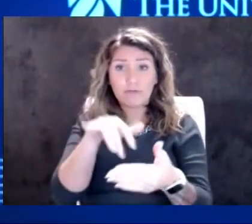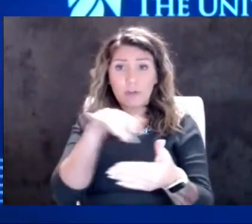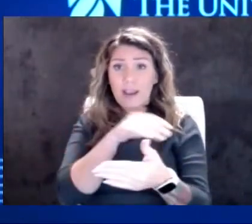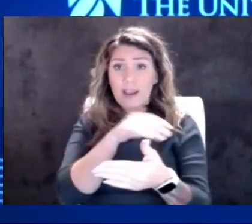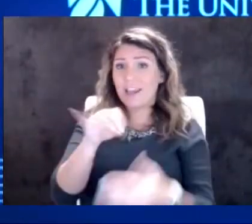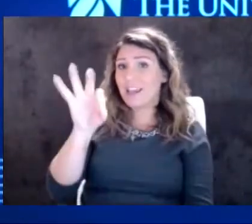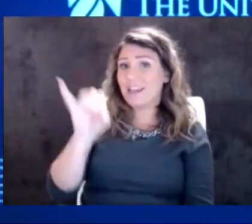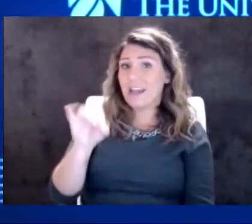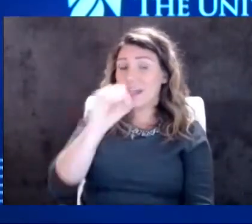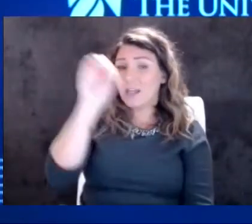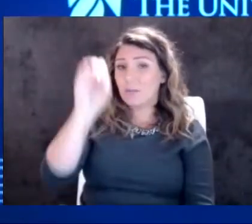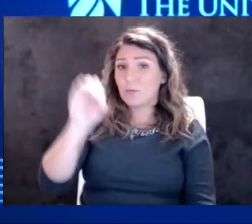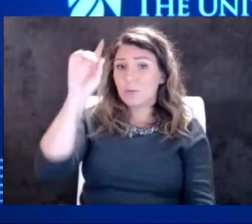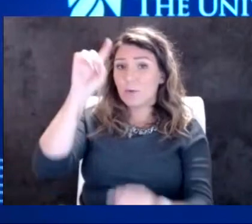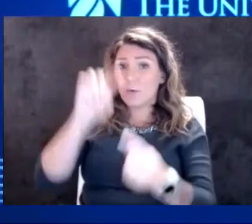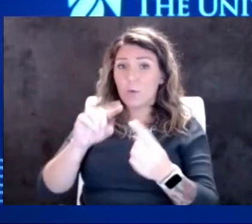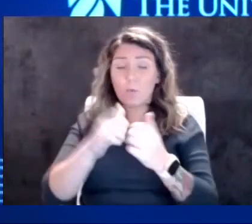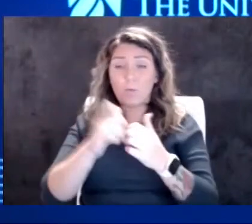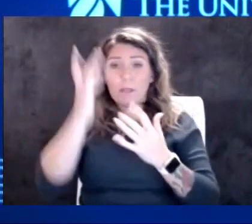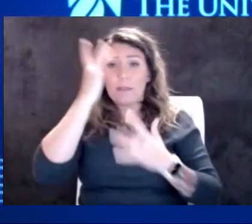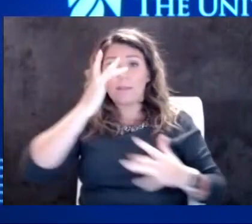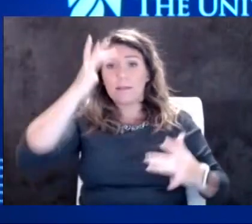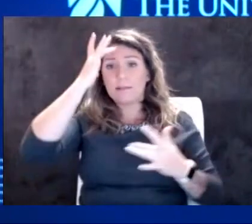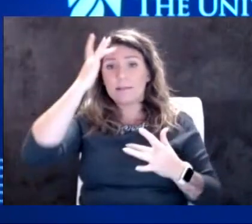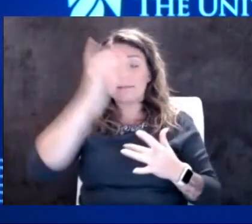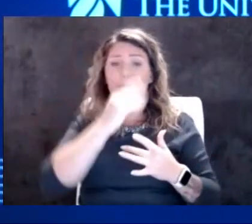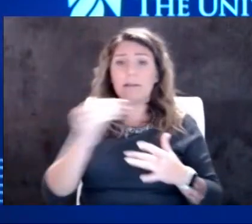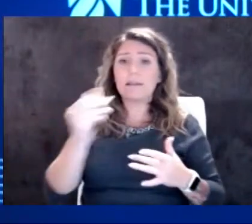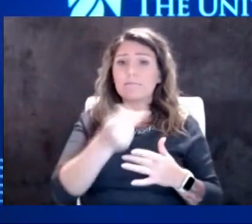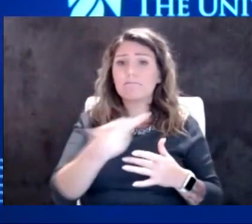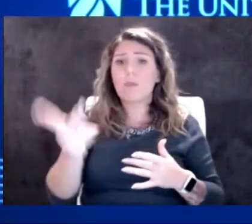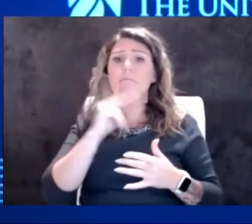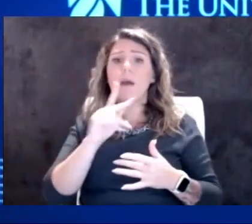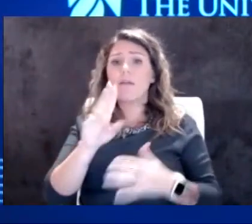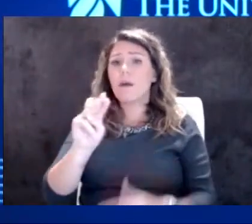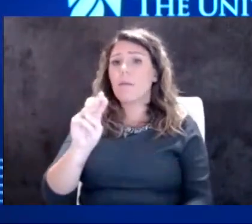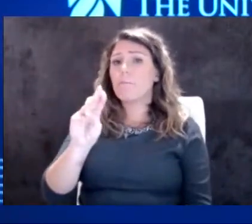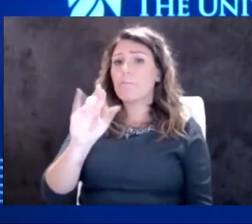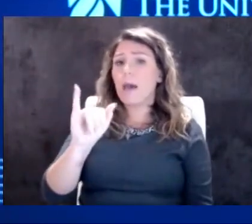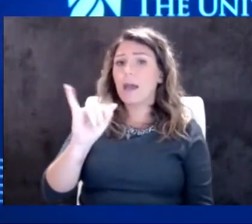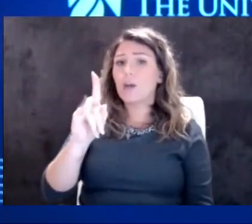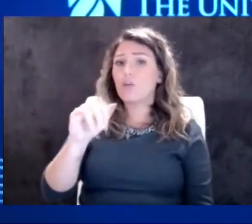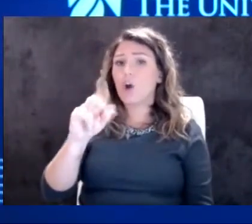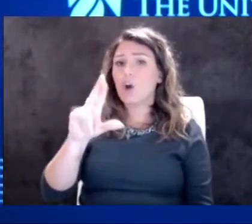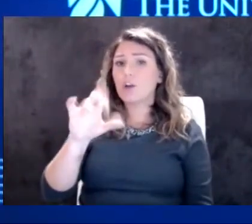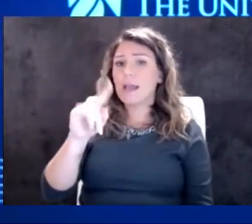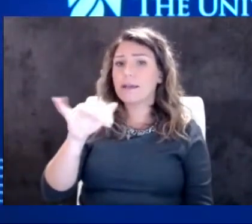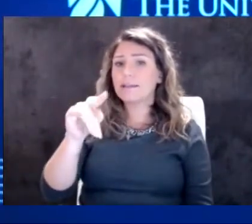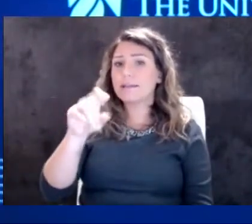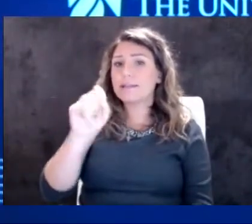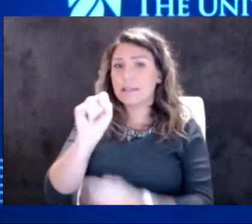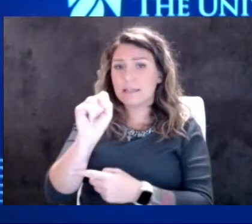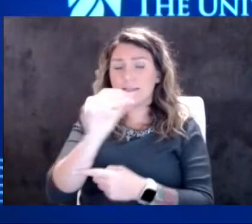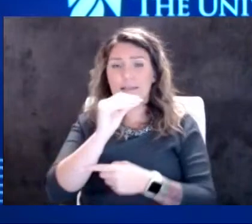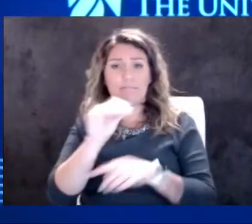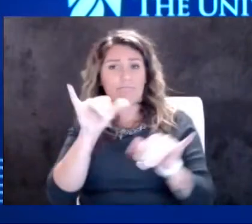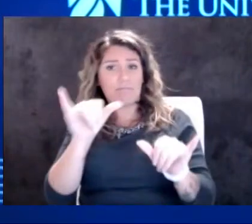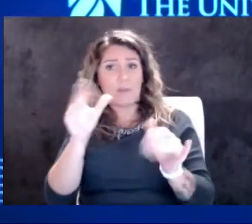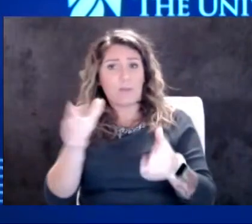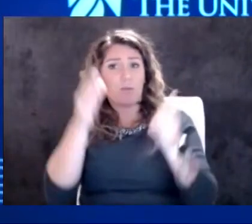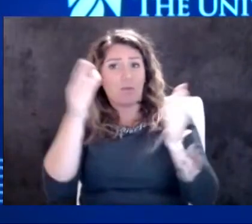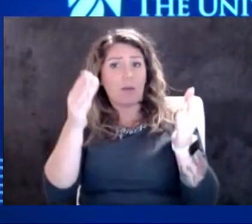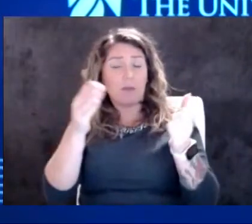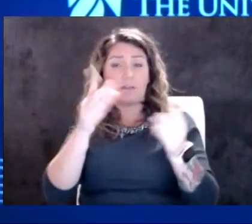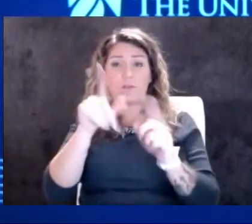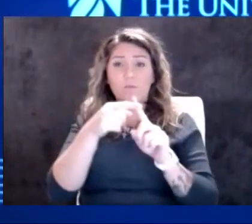reduction in disease, and there may be some less reduction of myocarditis. So I think that I would stick to the recommendations. When your kid's ready, you